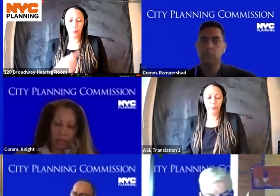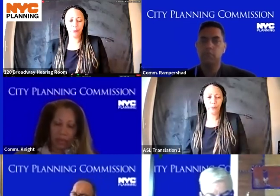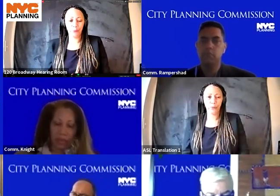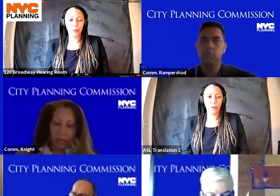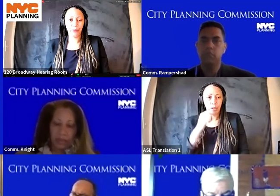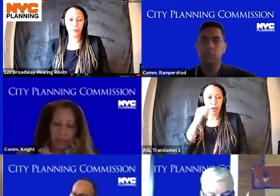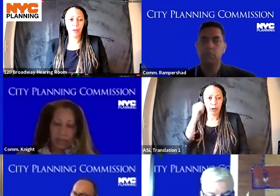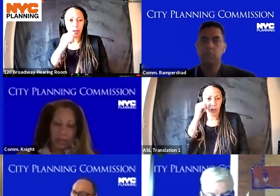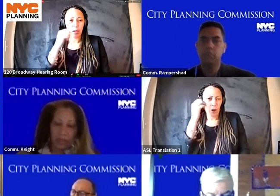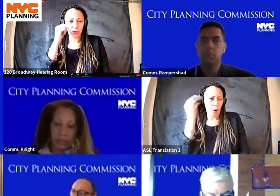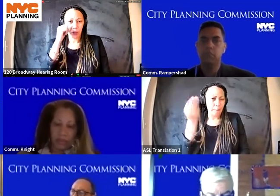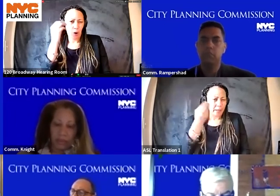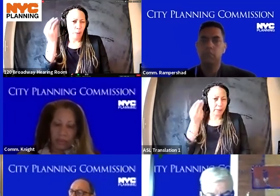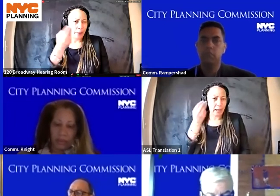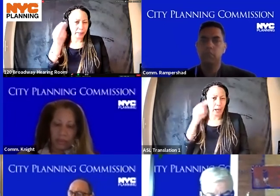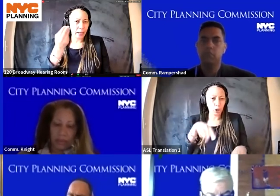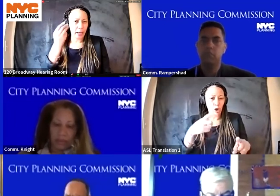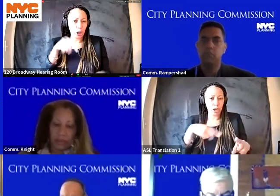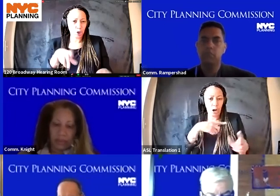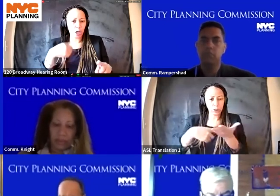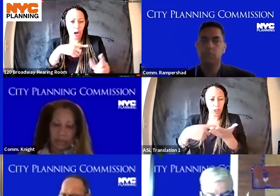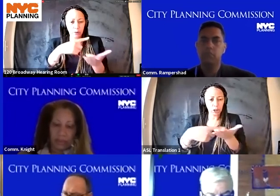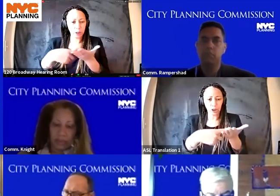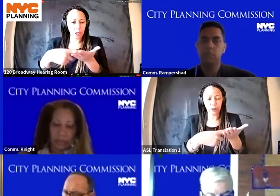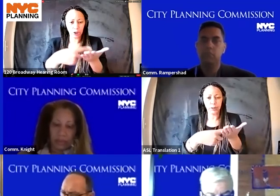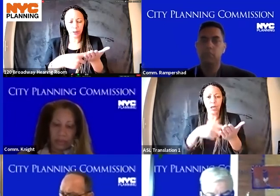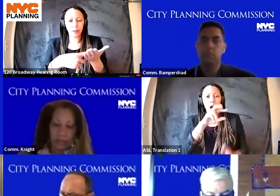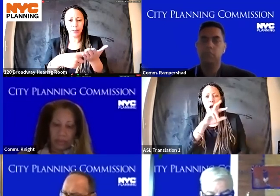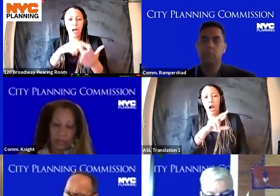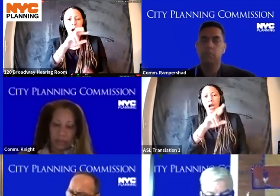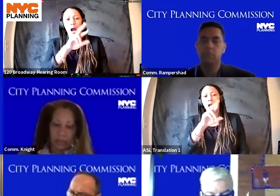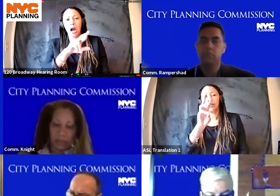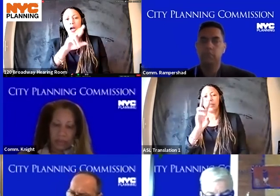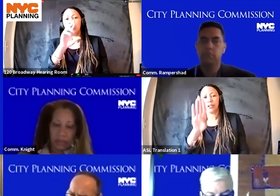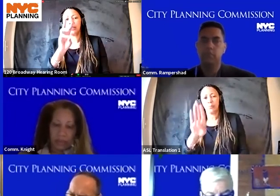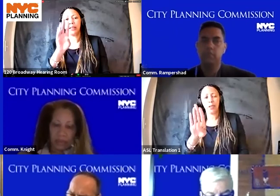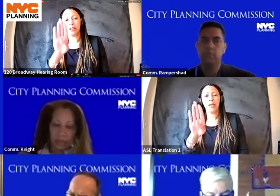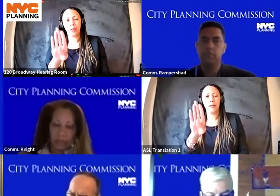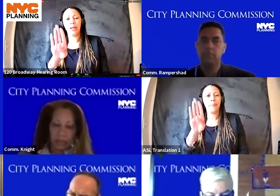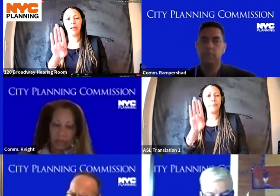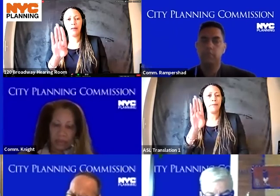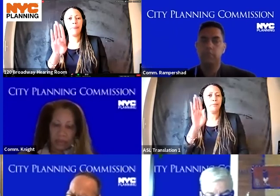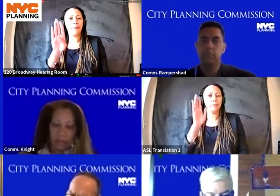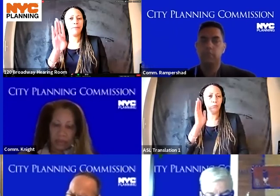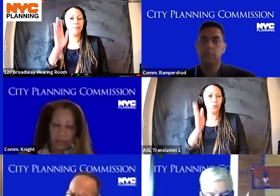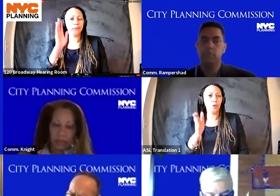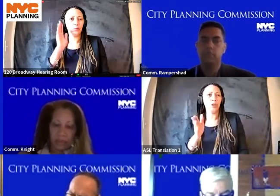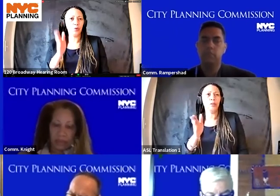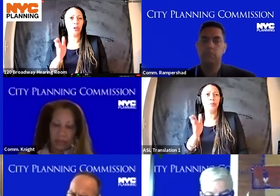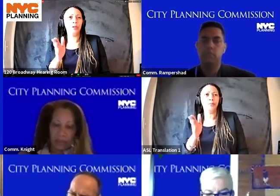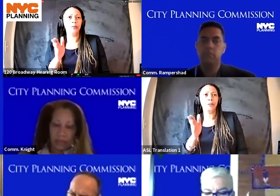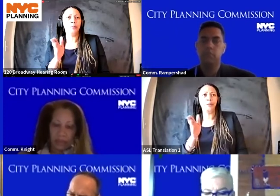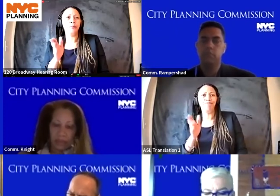yesterday or Monday, during our discussion, is that an R6B would be contrary to the Department